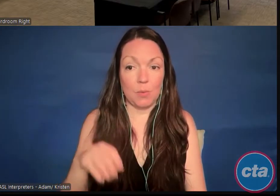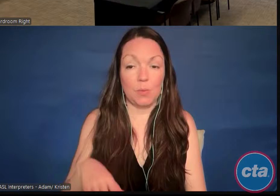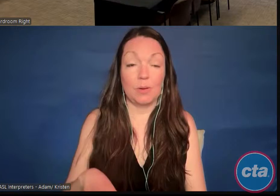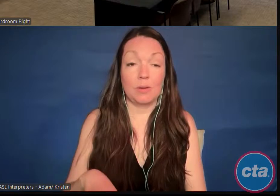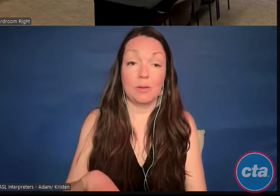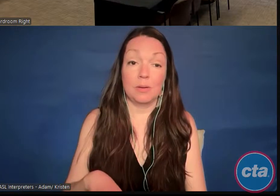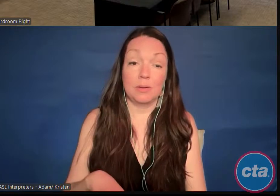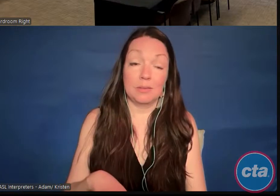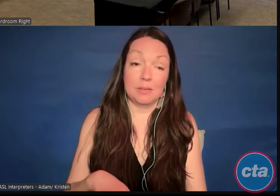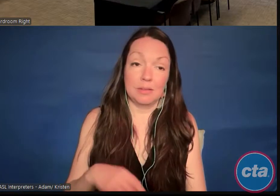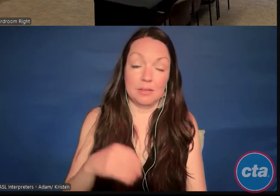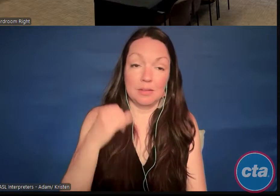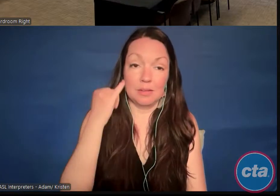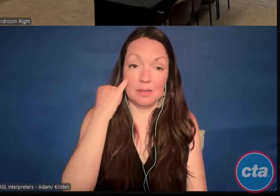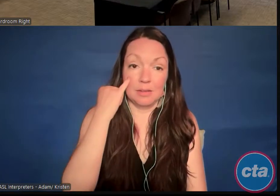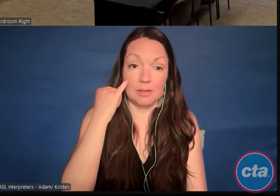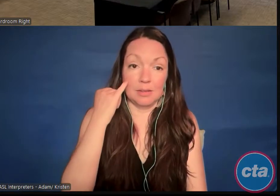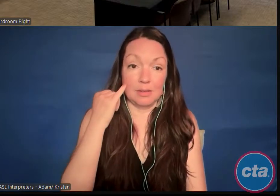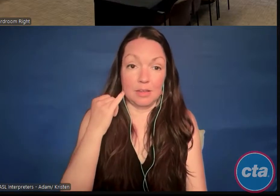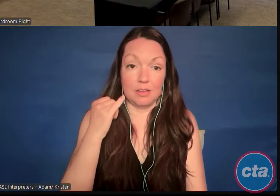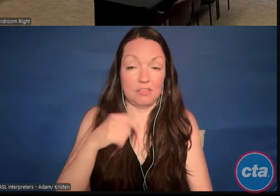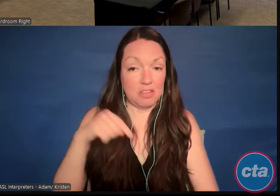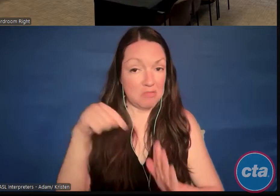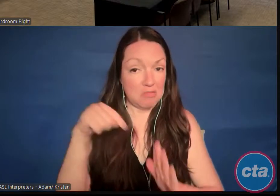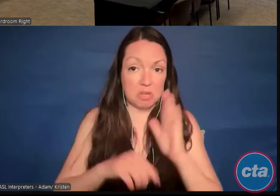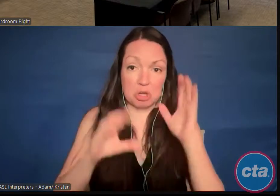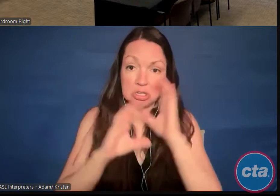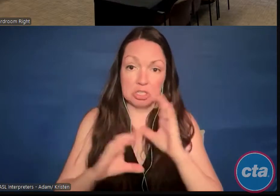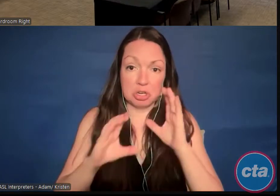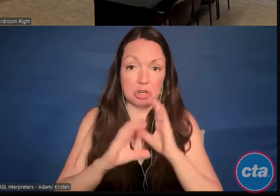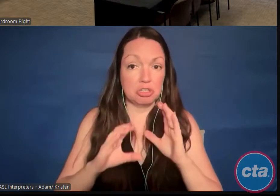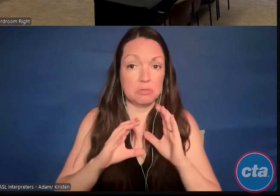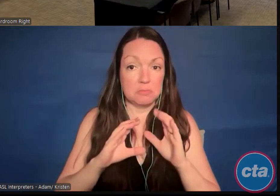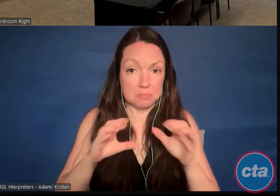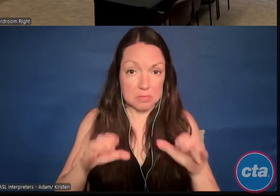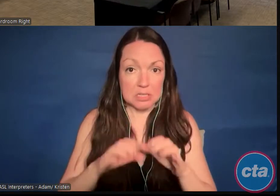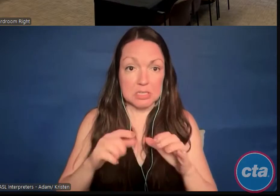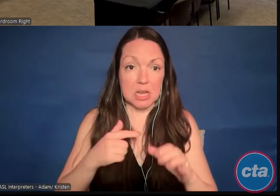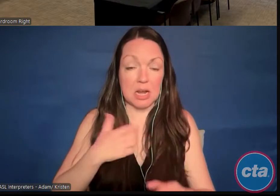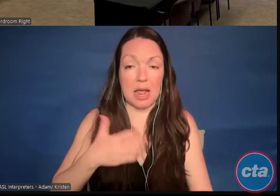And as long as a thorough search is done, I'm happy. I love